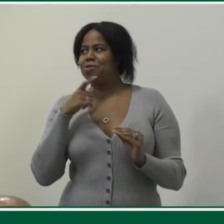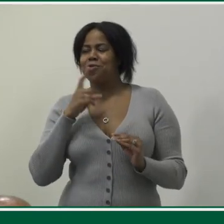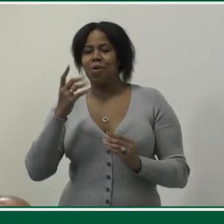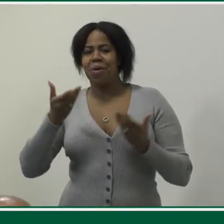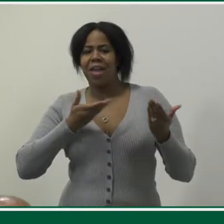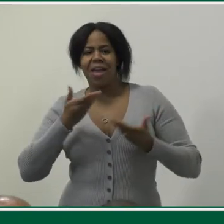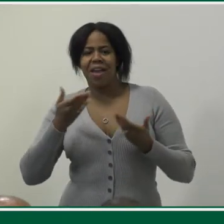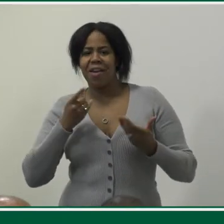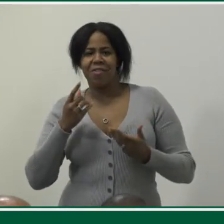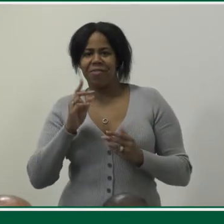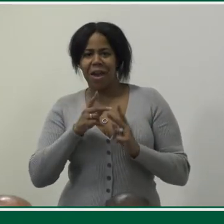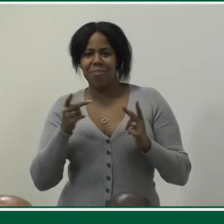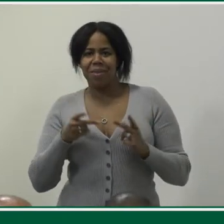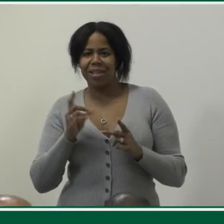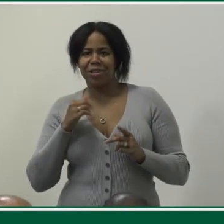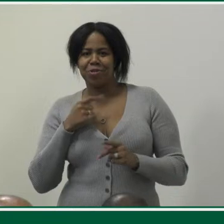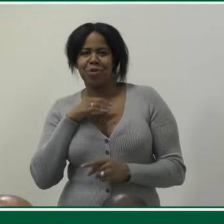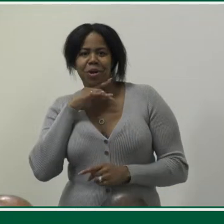invite friends over to a dirty house.